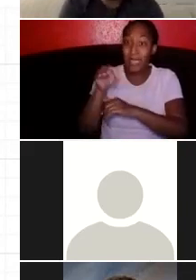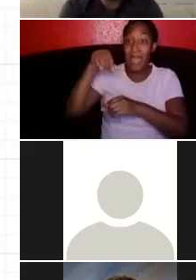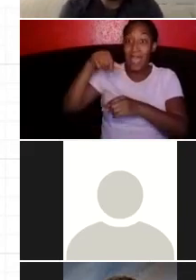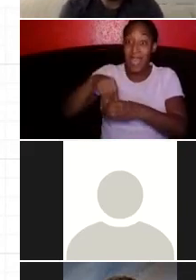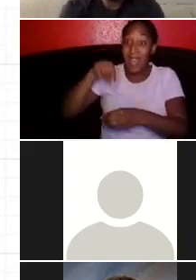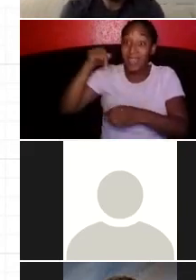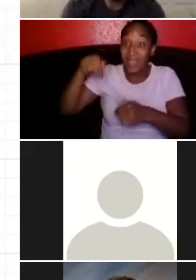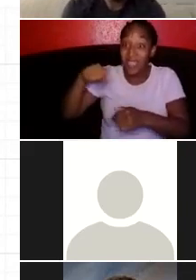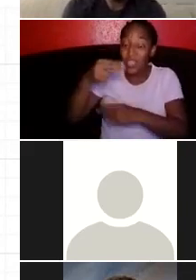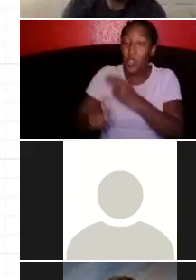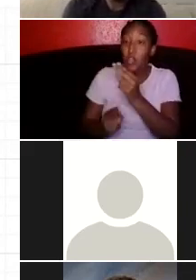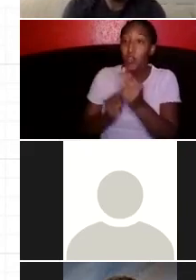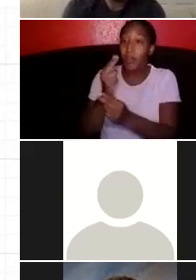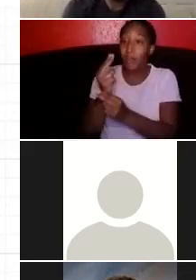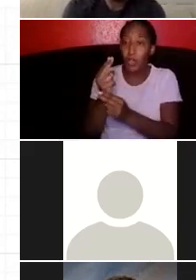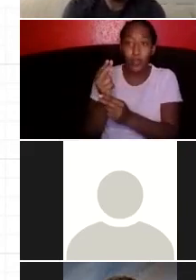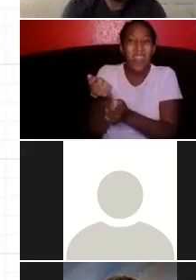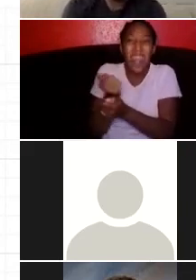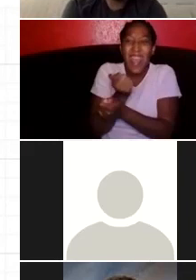two objects in the universe.